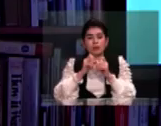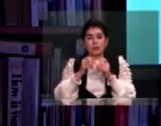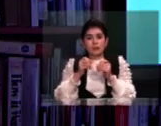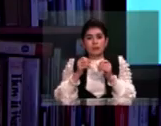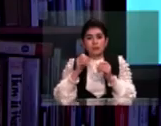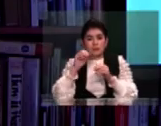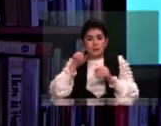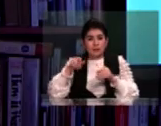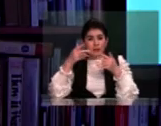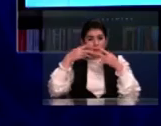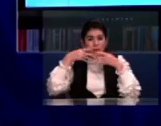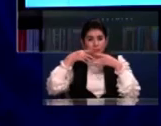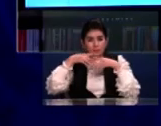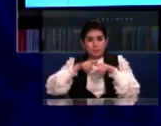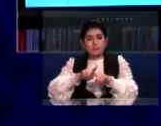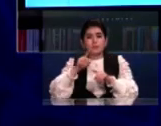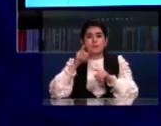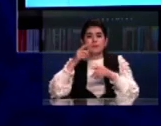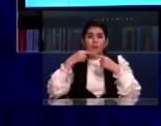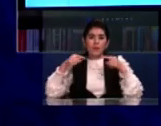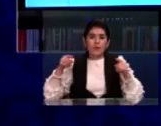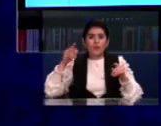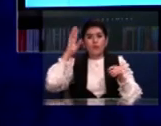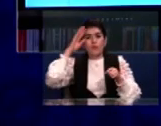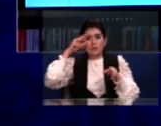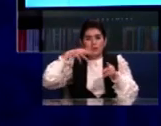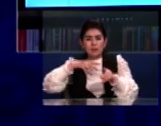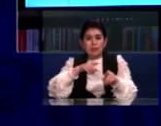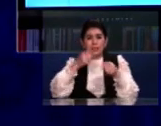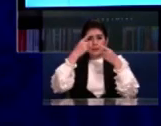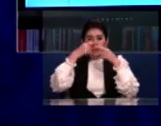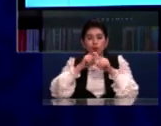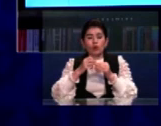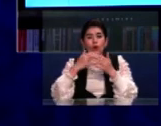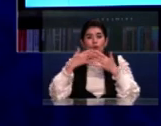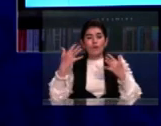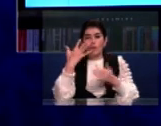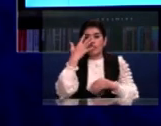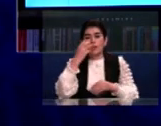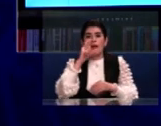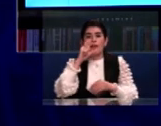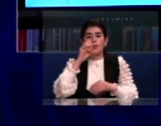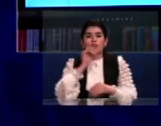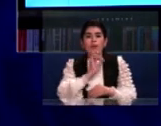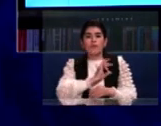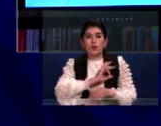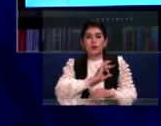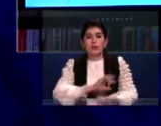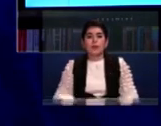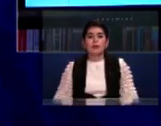yo'llarini yoritish va hokazolarda fotoeffekt hodisasidan juda keng foydalaniladi.